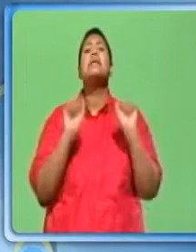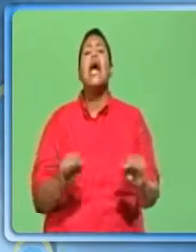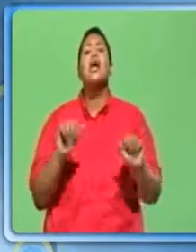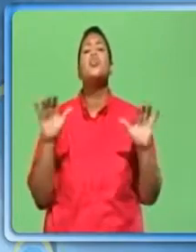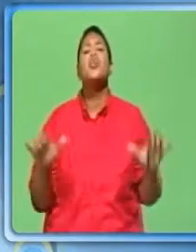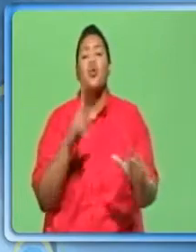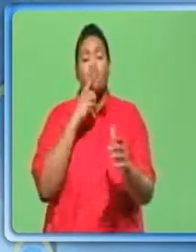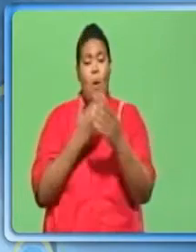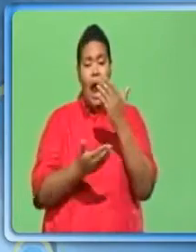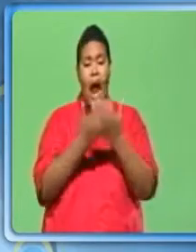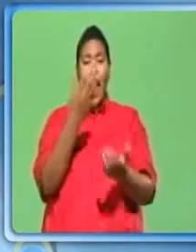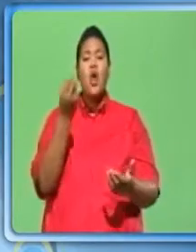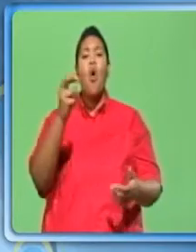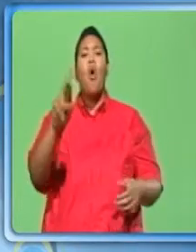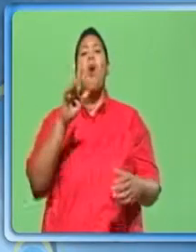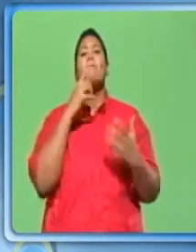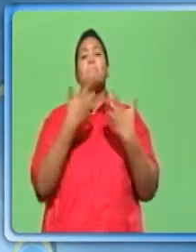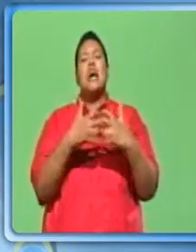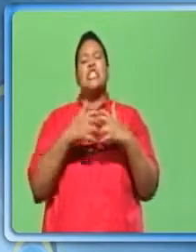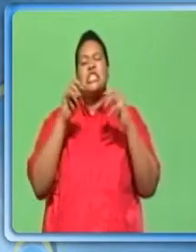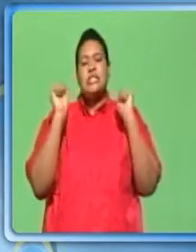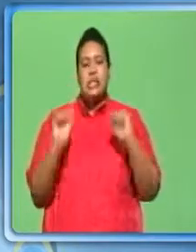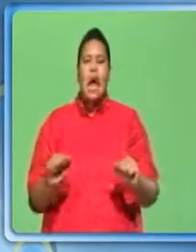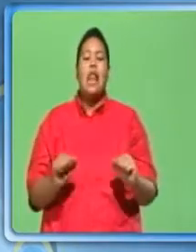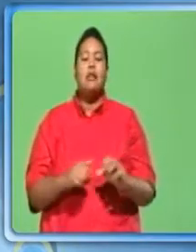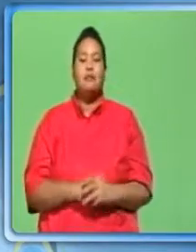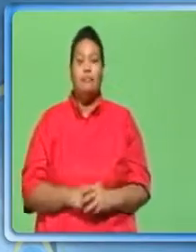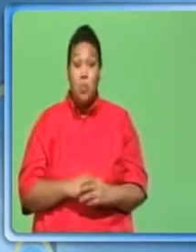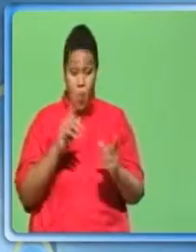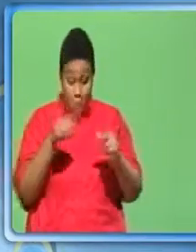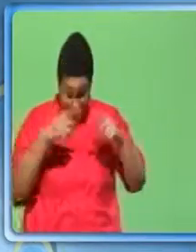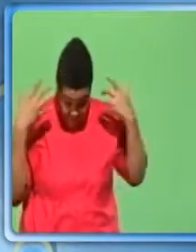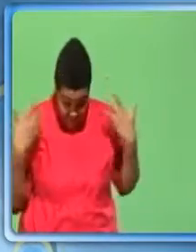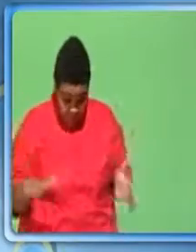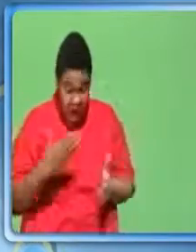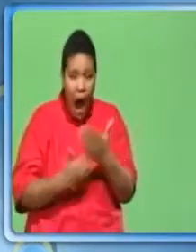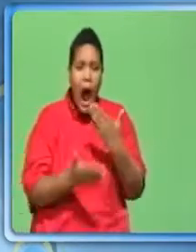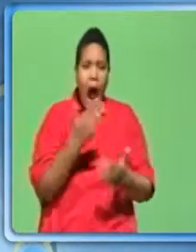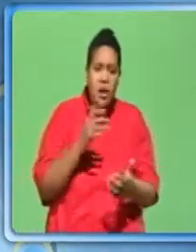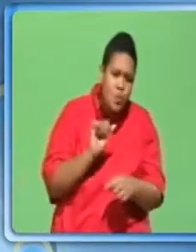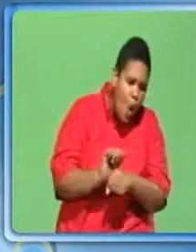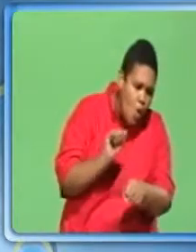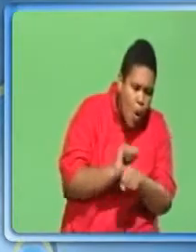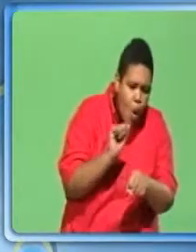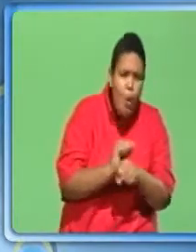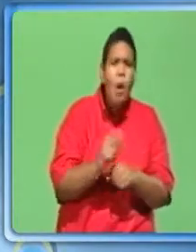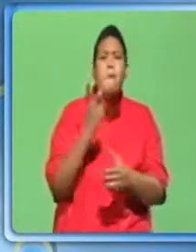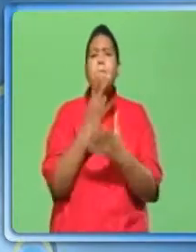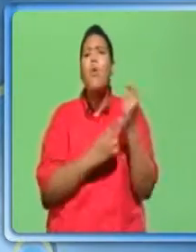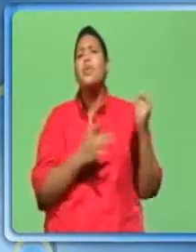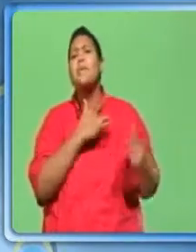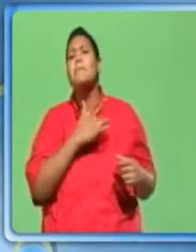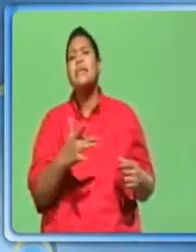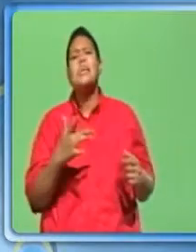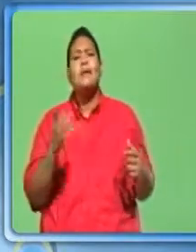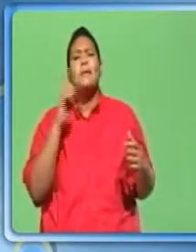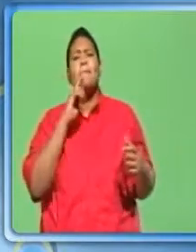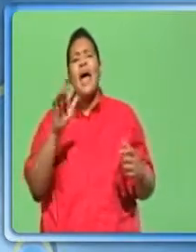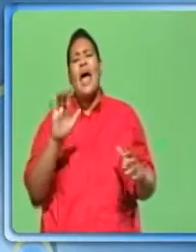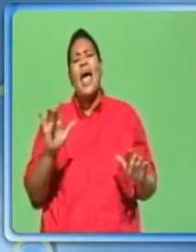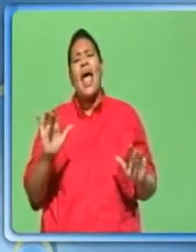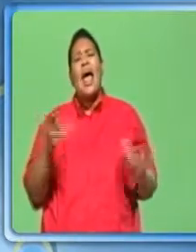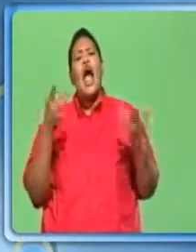done by hand or by machine. When done by hand, earthworks are usually done by a